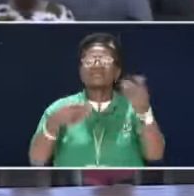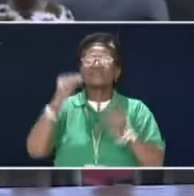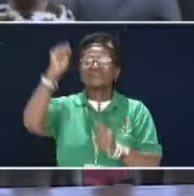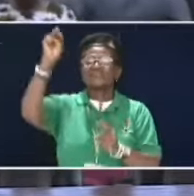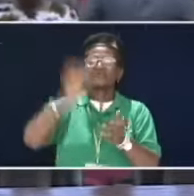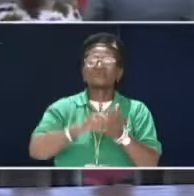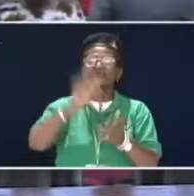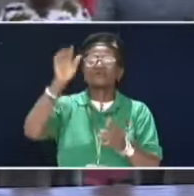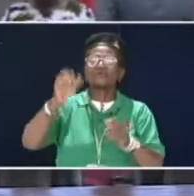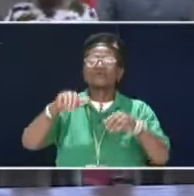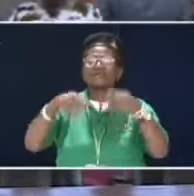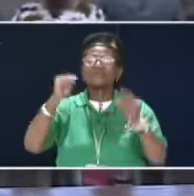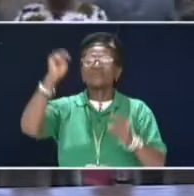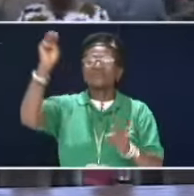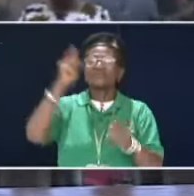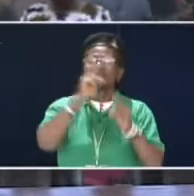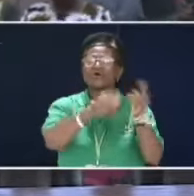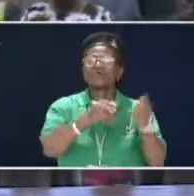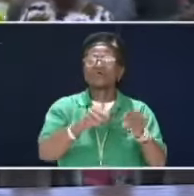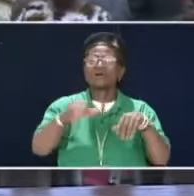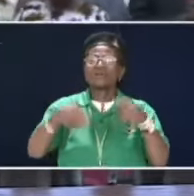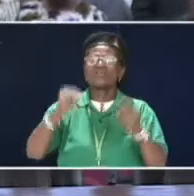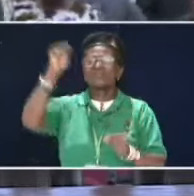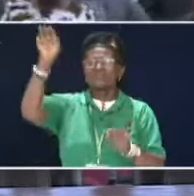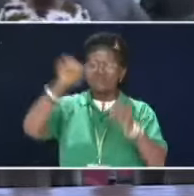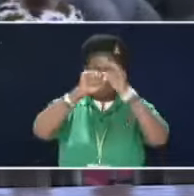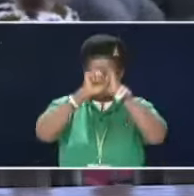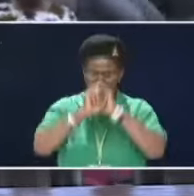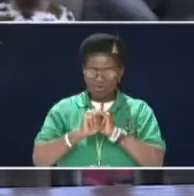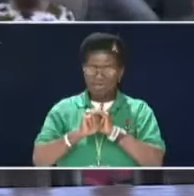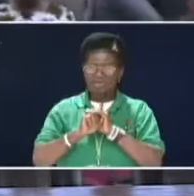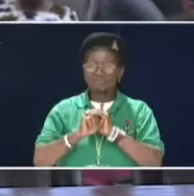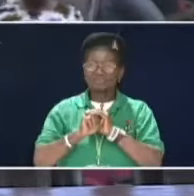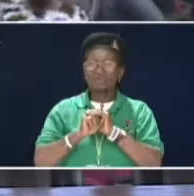give Him honor. Give Him adoration.